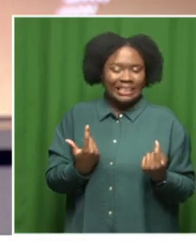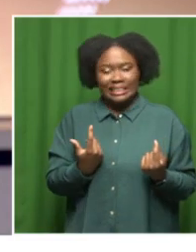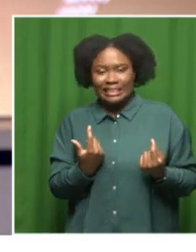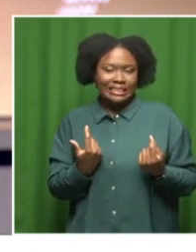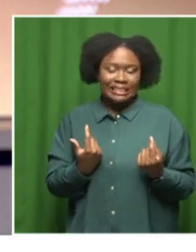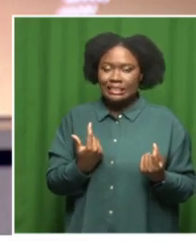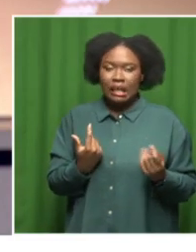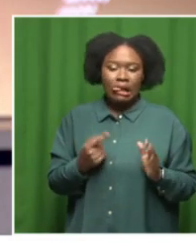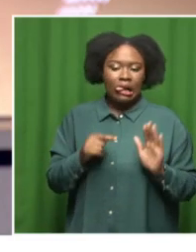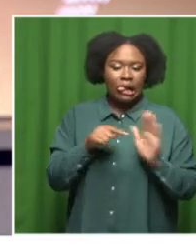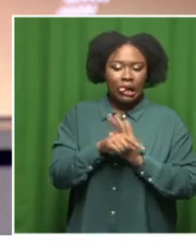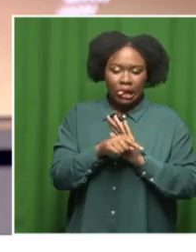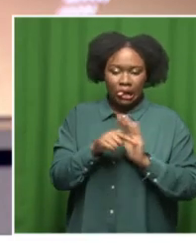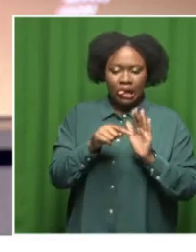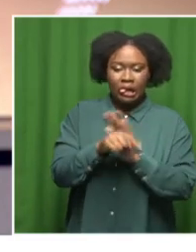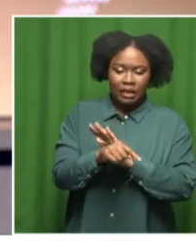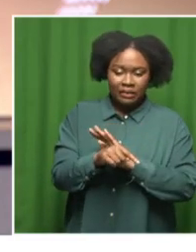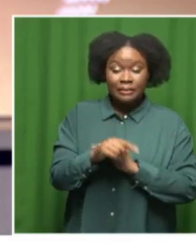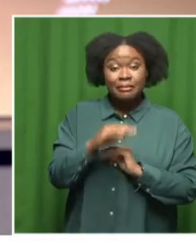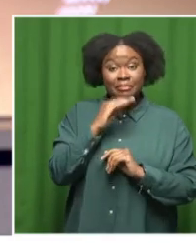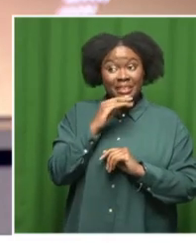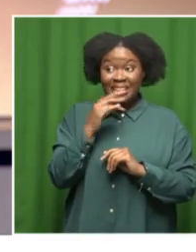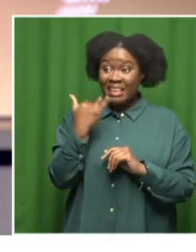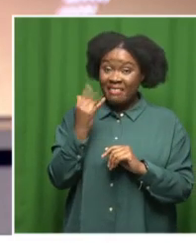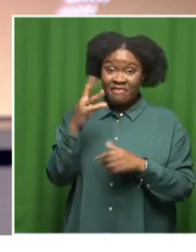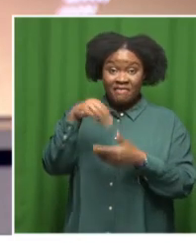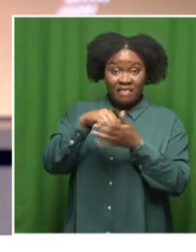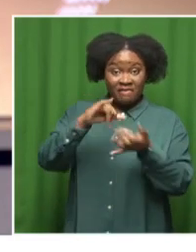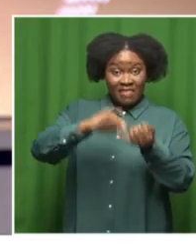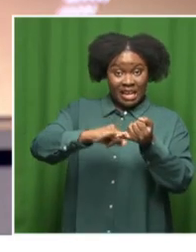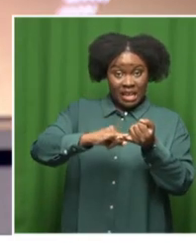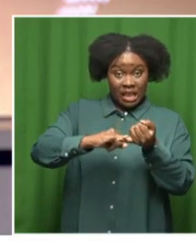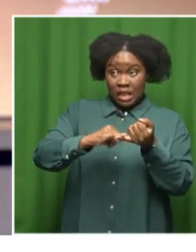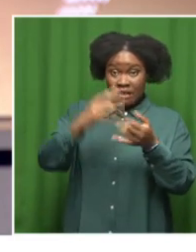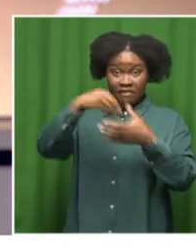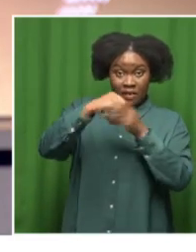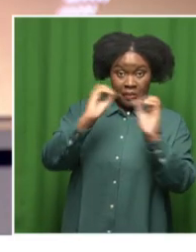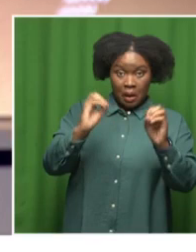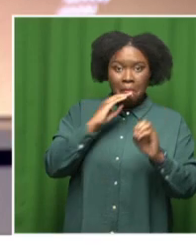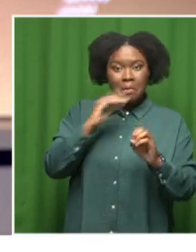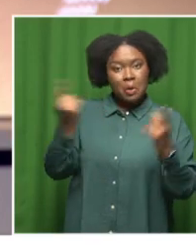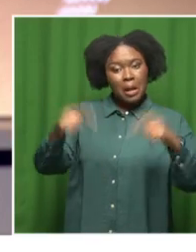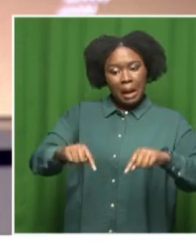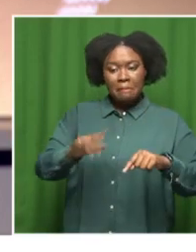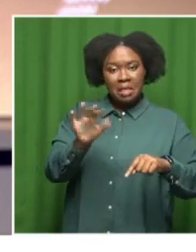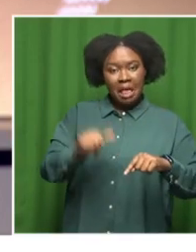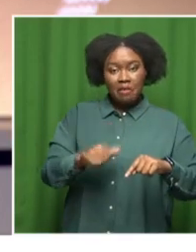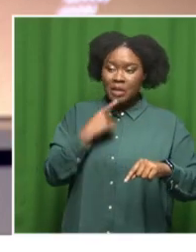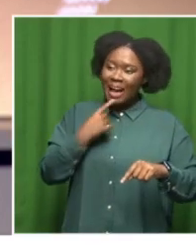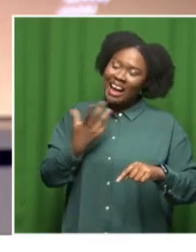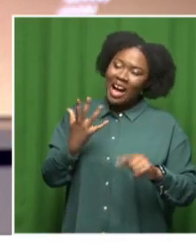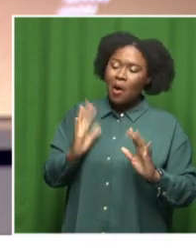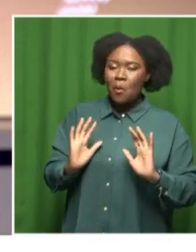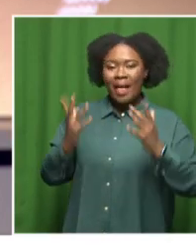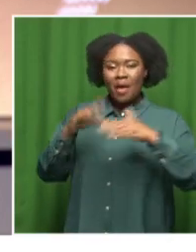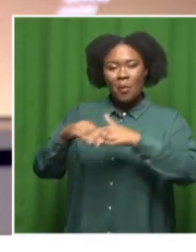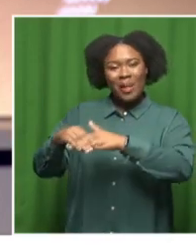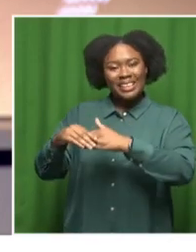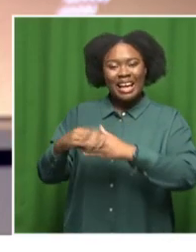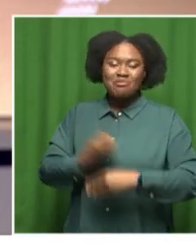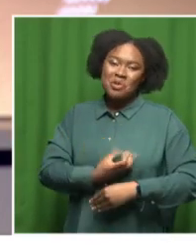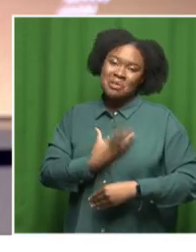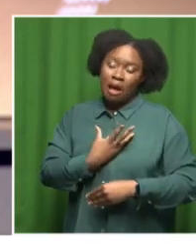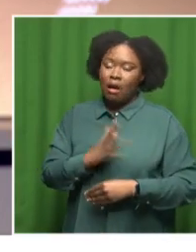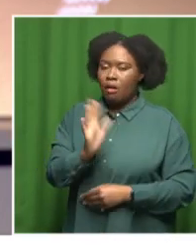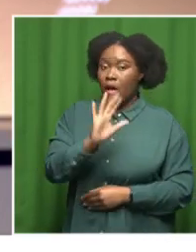if they don't come back home having featured in a final, I don't think we can go, okay, well done Proteas, you tried at least. So a final for them would be